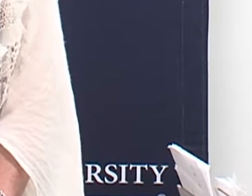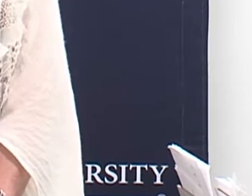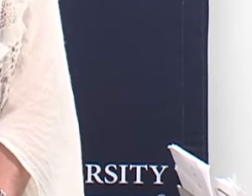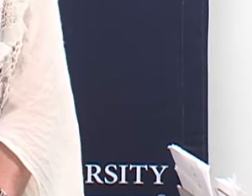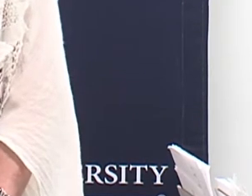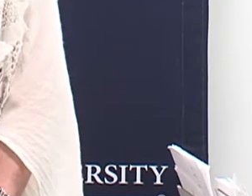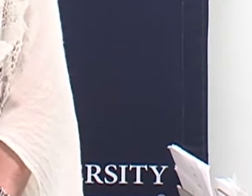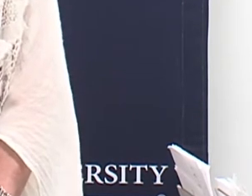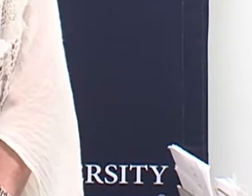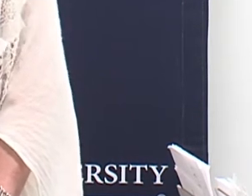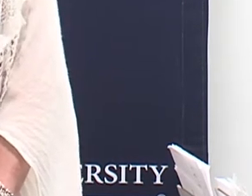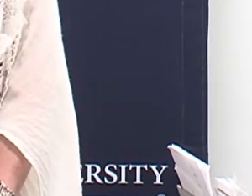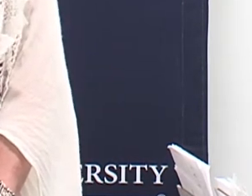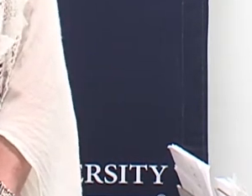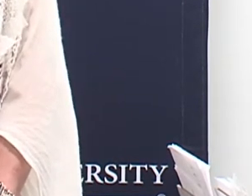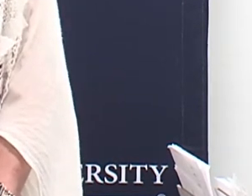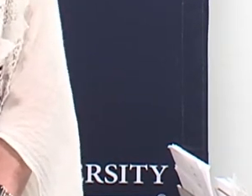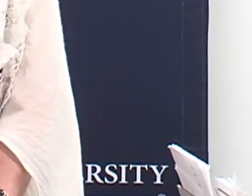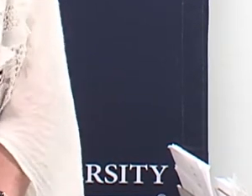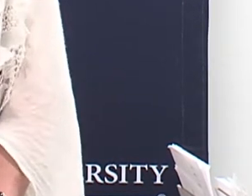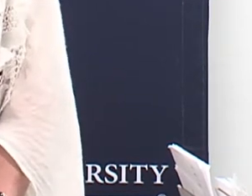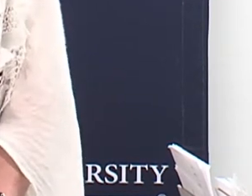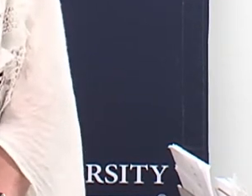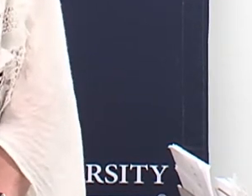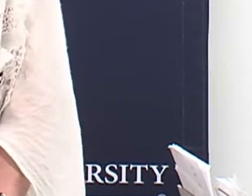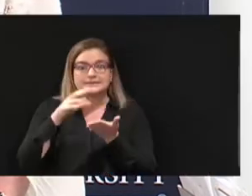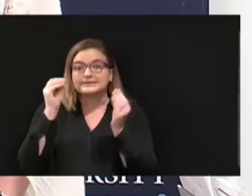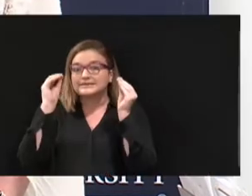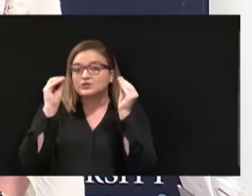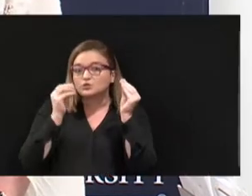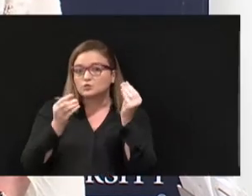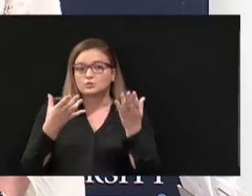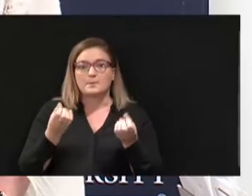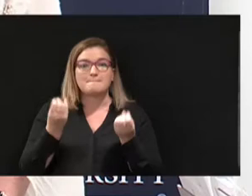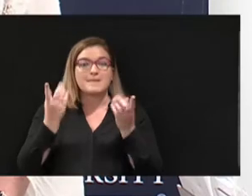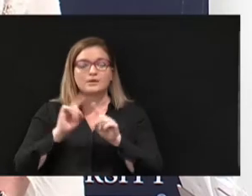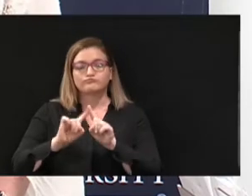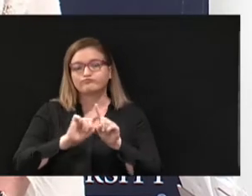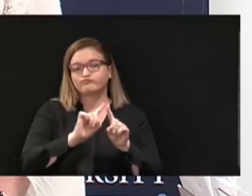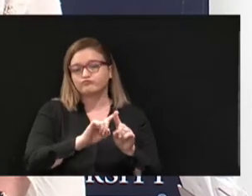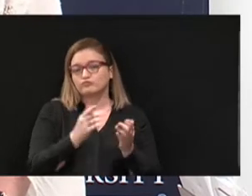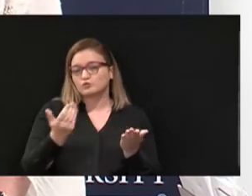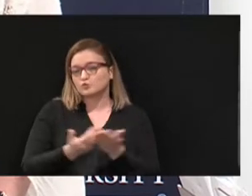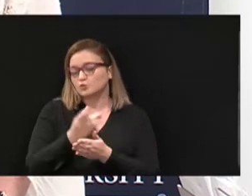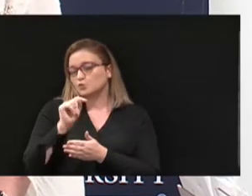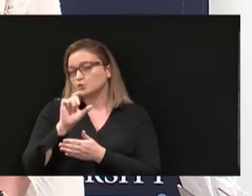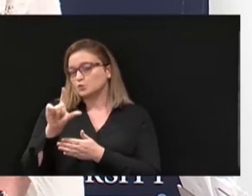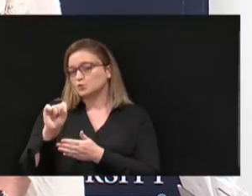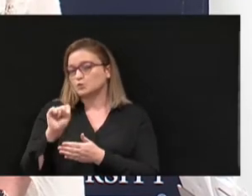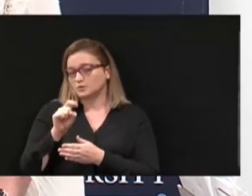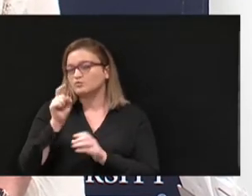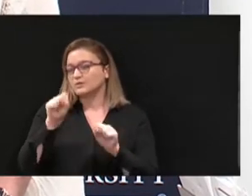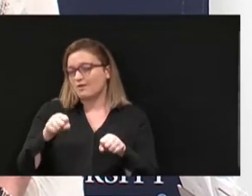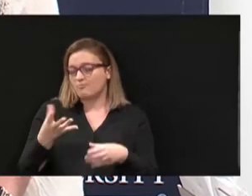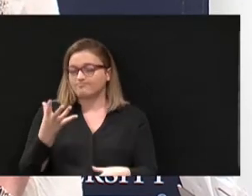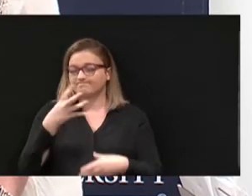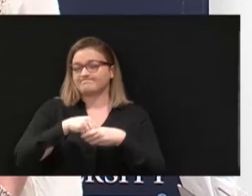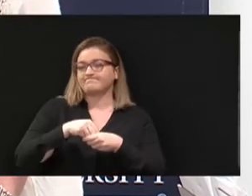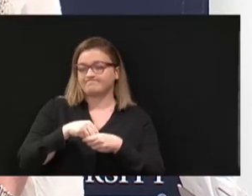We hope we're going to teach you lots that you don't know, that you can take back and use in the classroom right